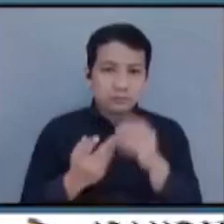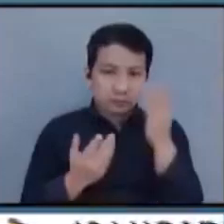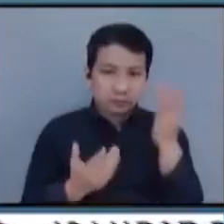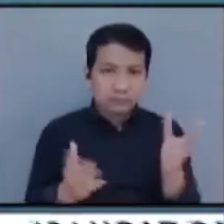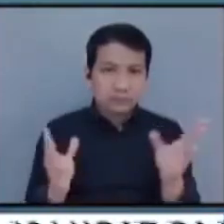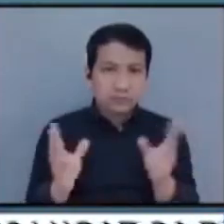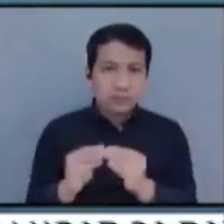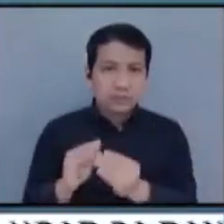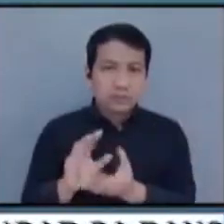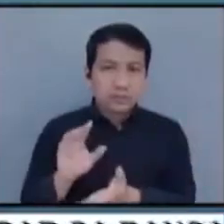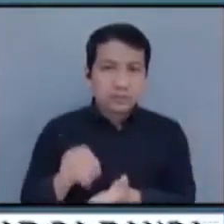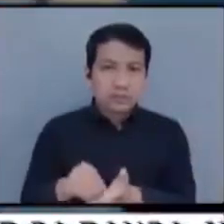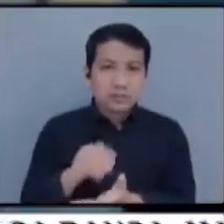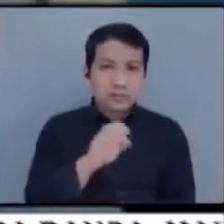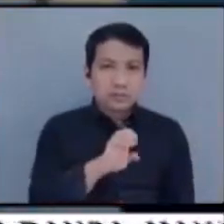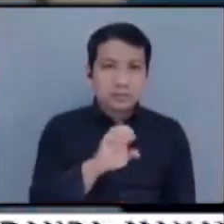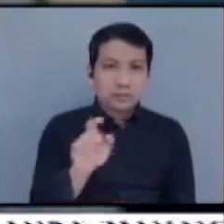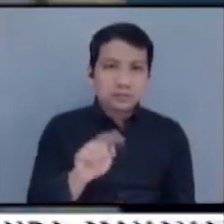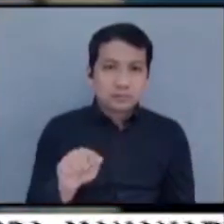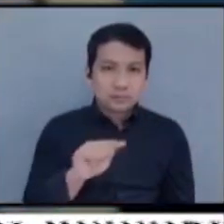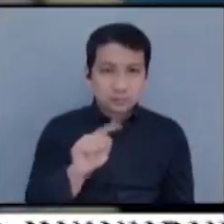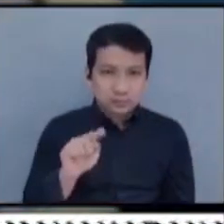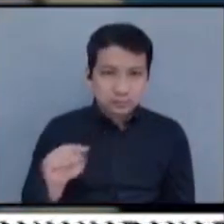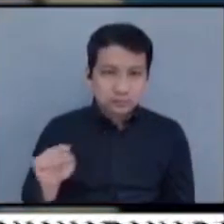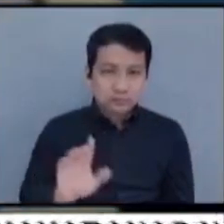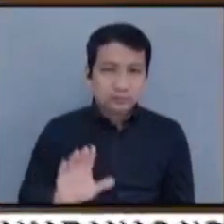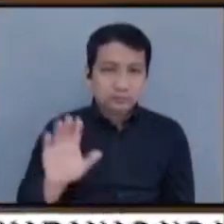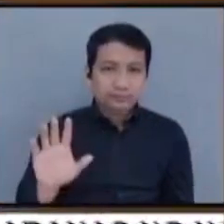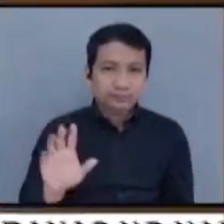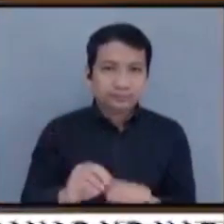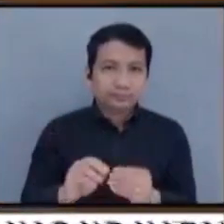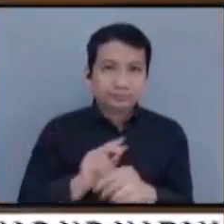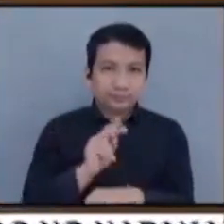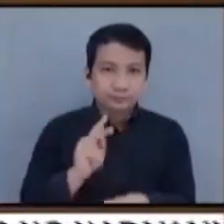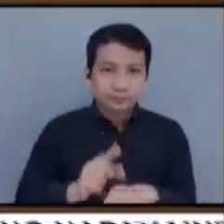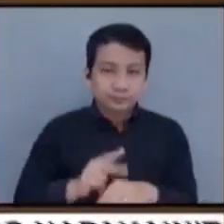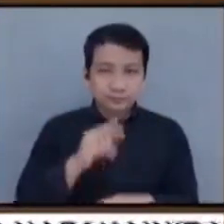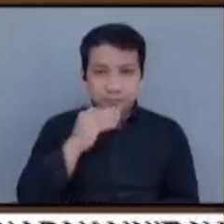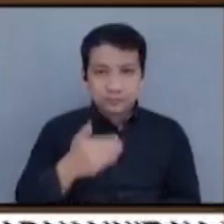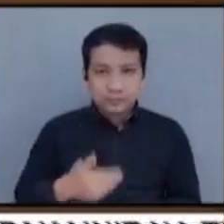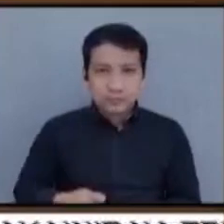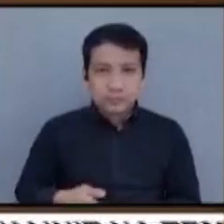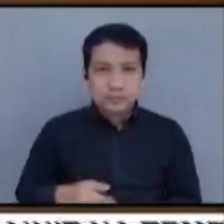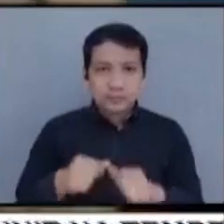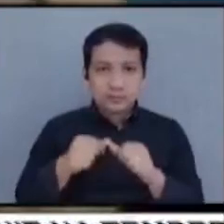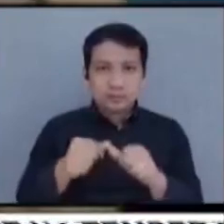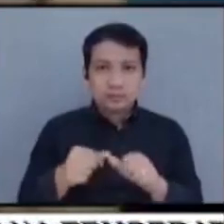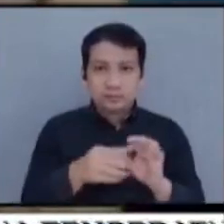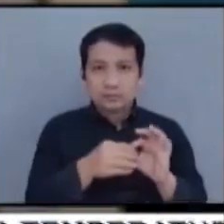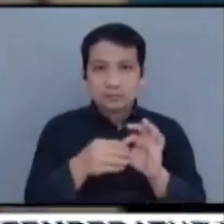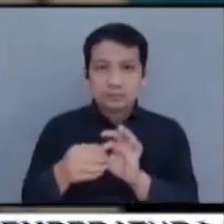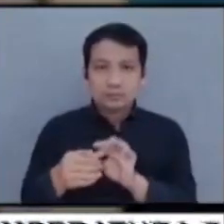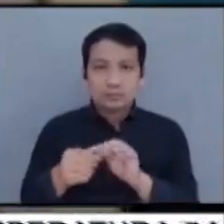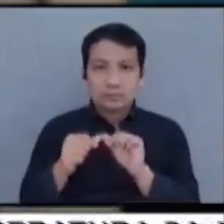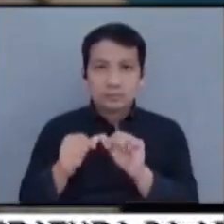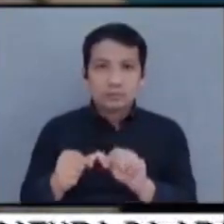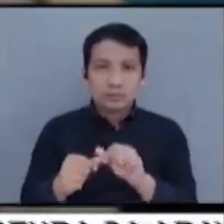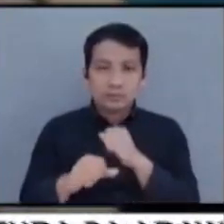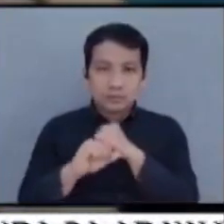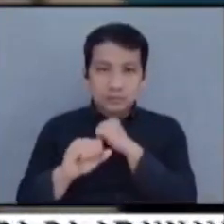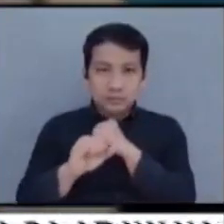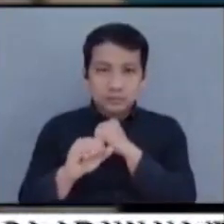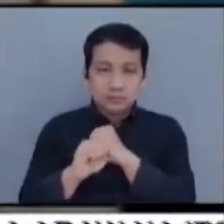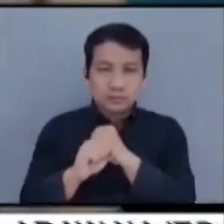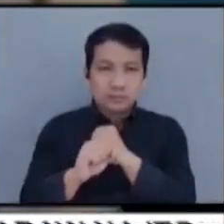ng exclusive economic zone ng bansa. The Philippines welcomes New Zealand's continued commitment to advocate for the peaceful